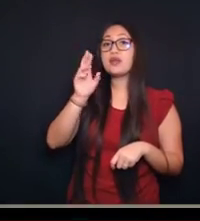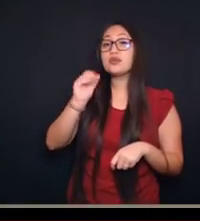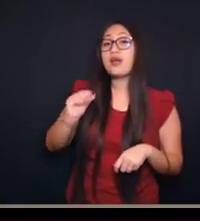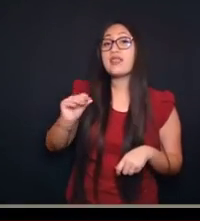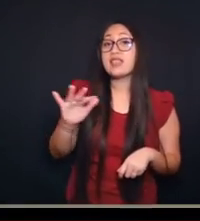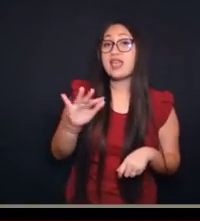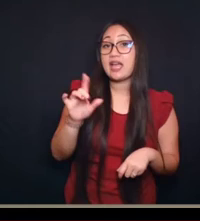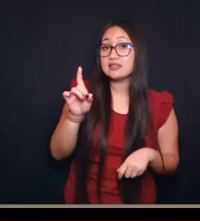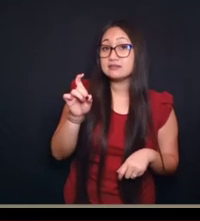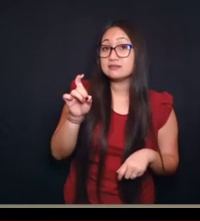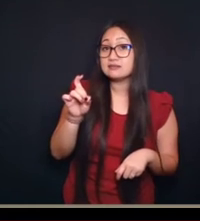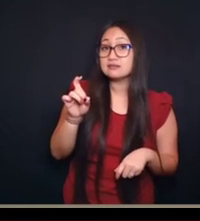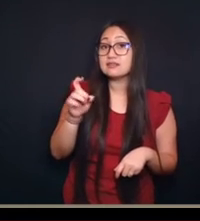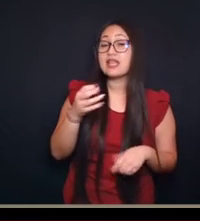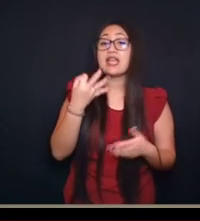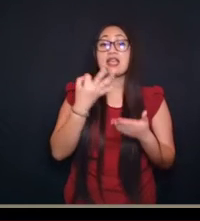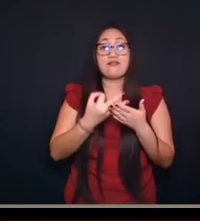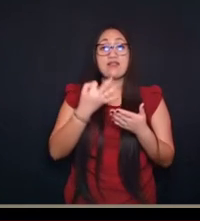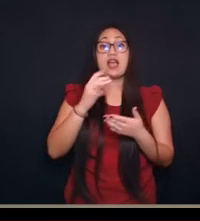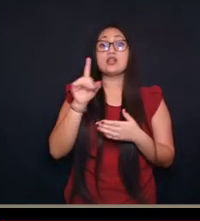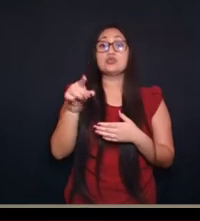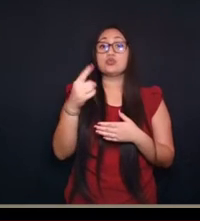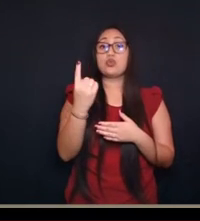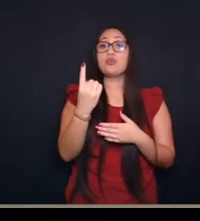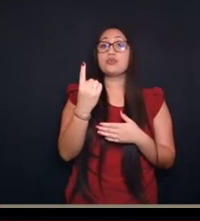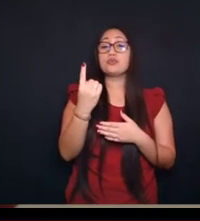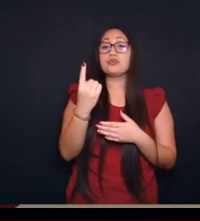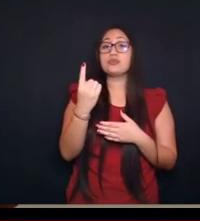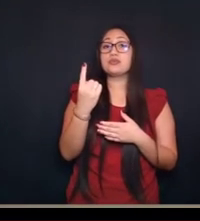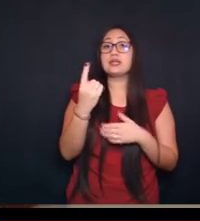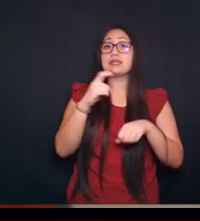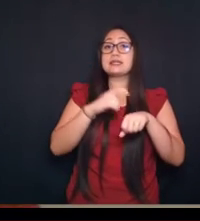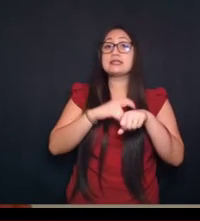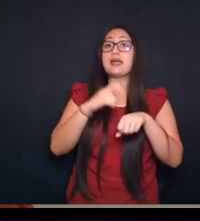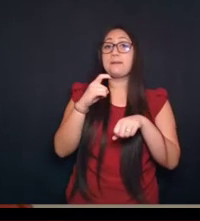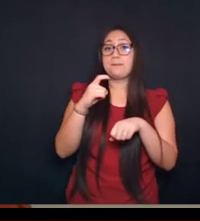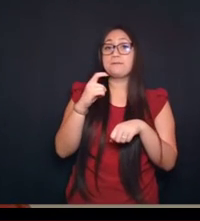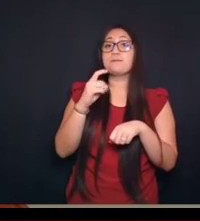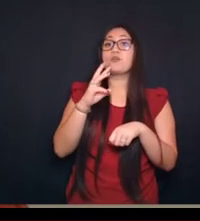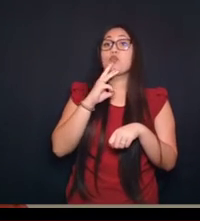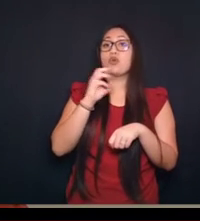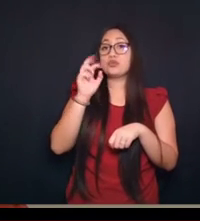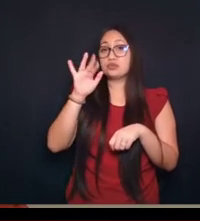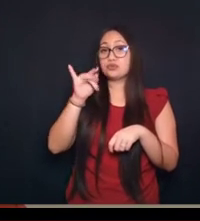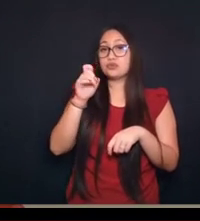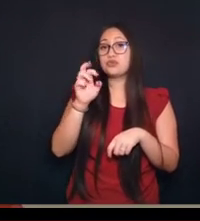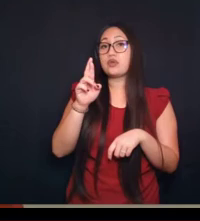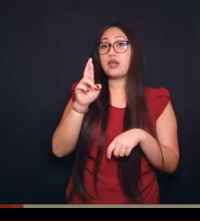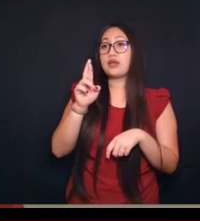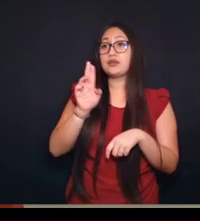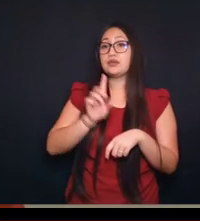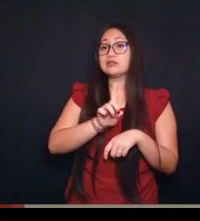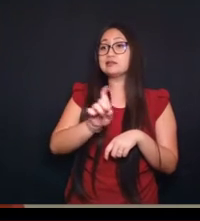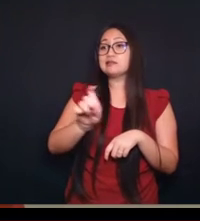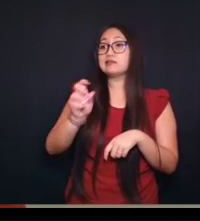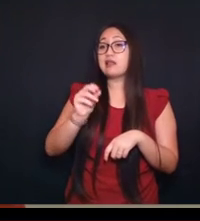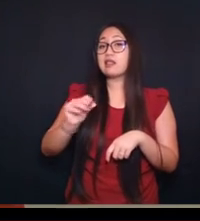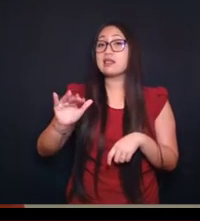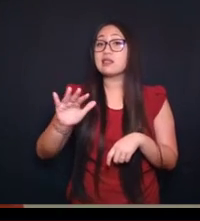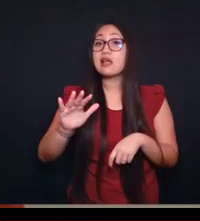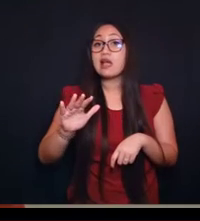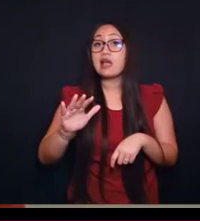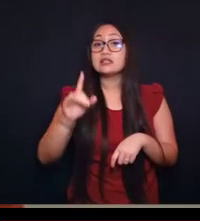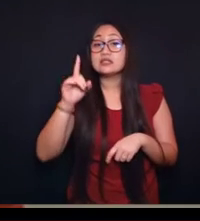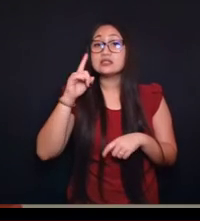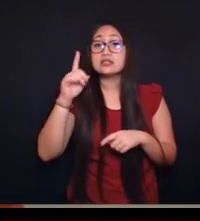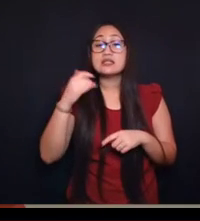time. In fact, water striders only go inland when rain or strong wind forces them off the water. Do you know